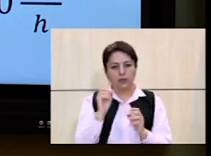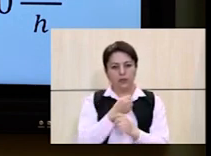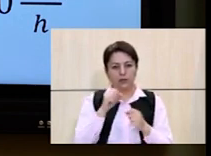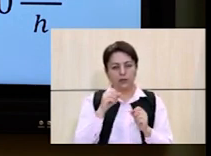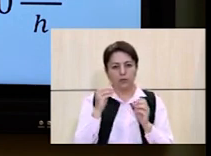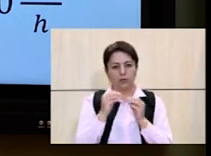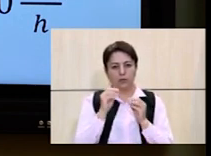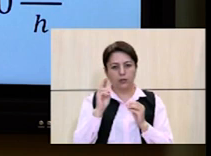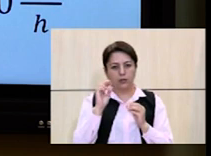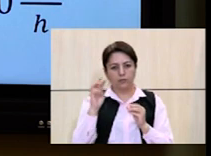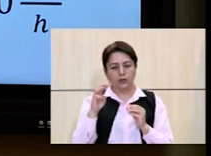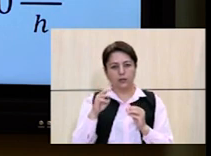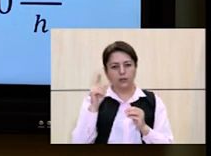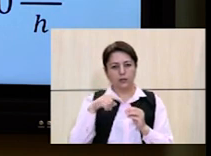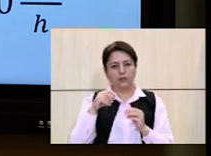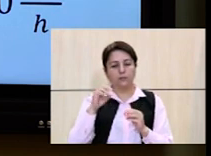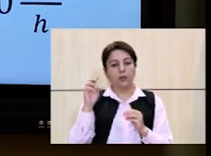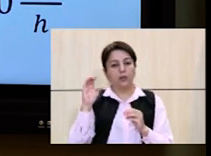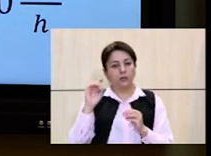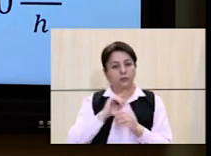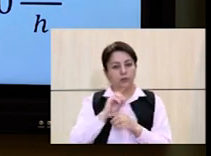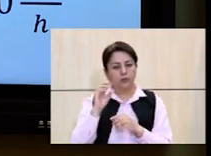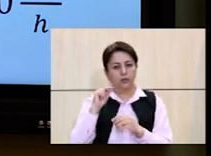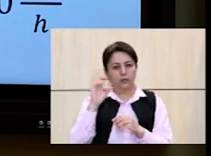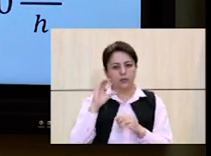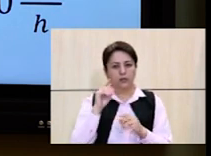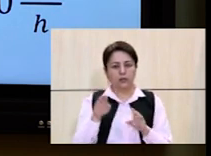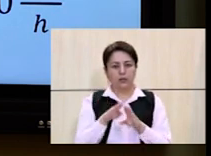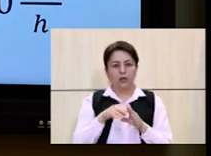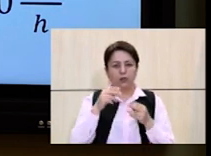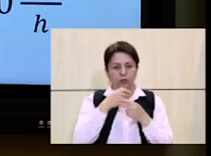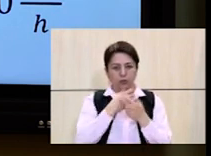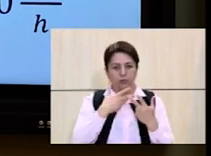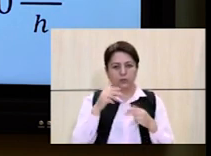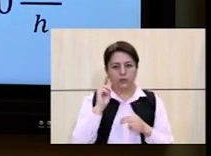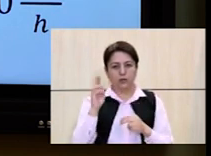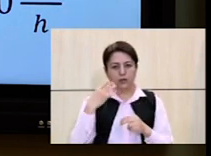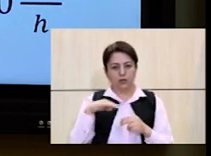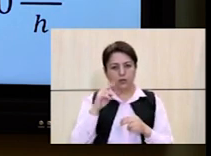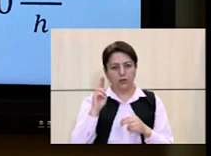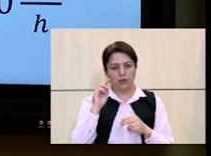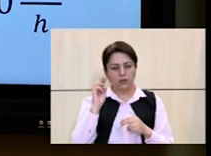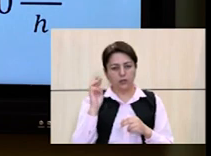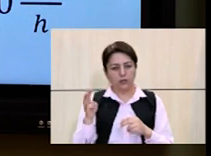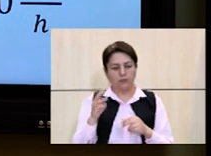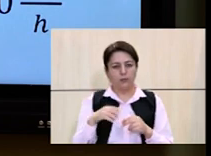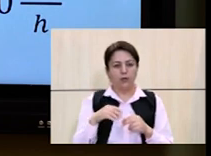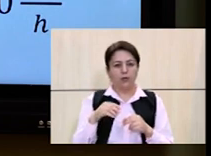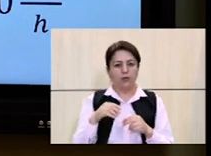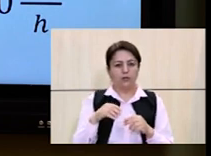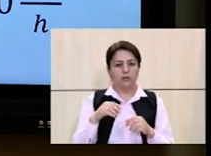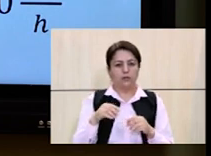taqsim soatga teng va yo'lbarsning massasi 40 kg, yo'lbarsning tezligi esa 80 km taqsim soatga